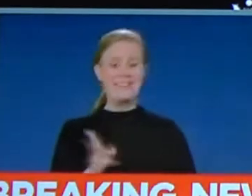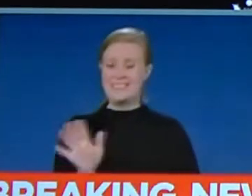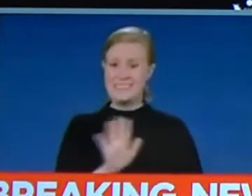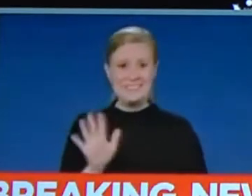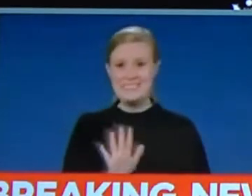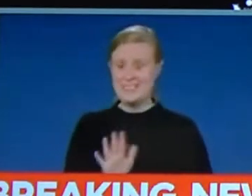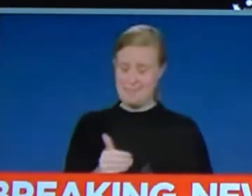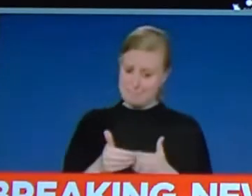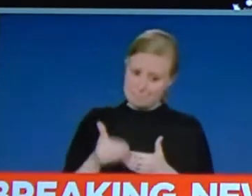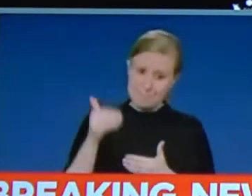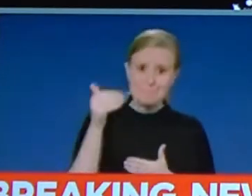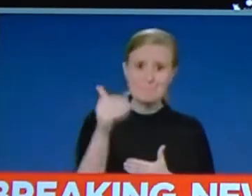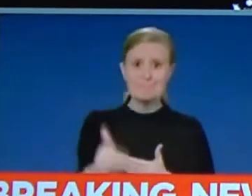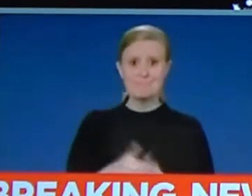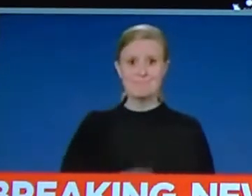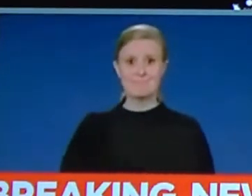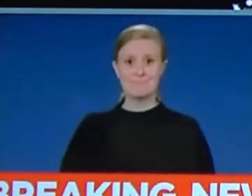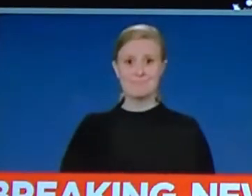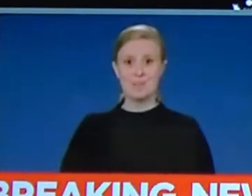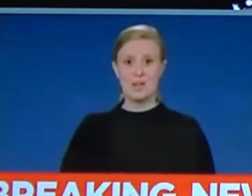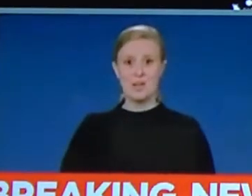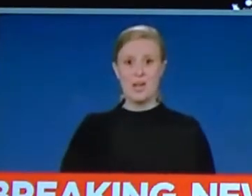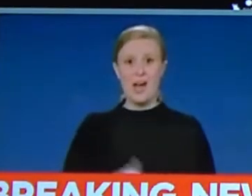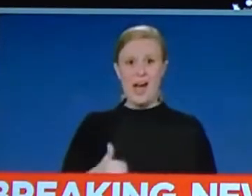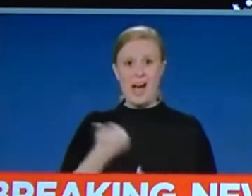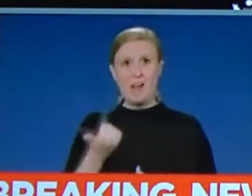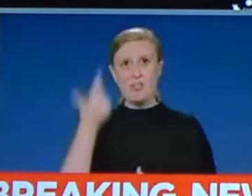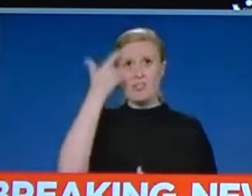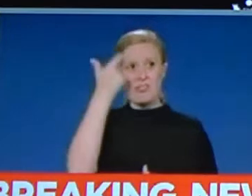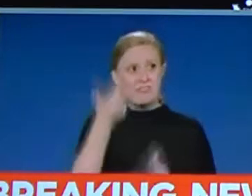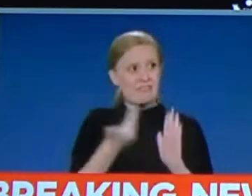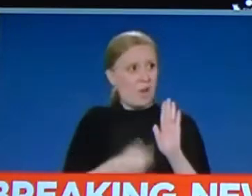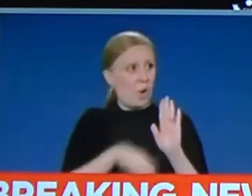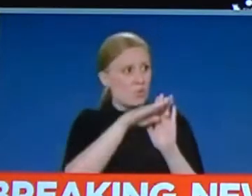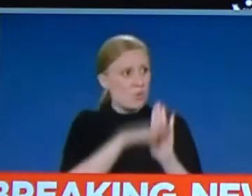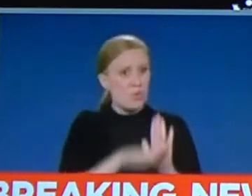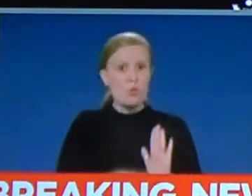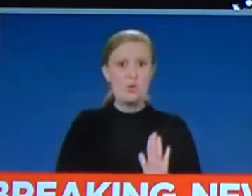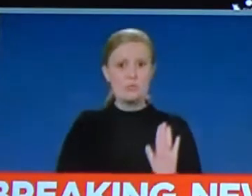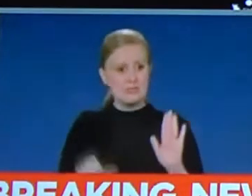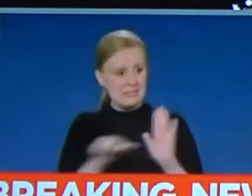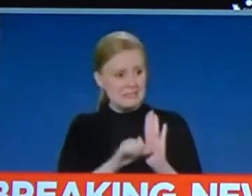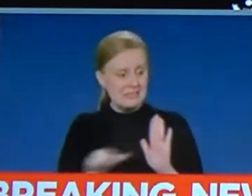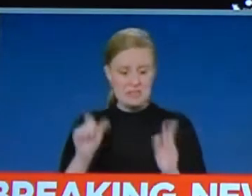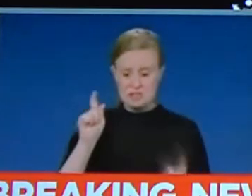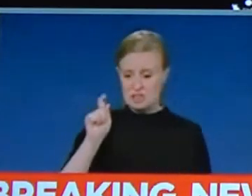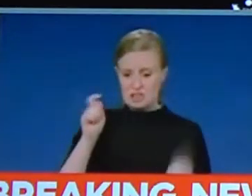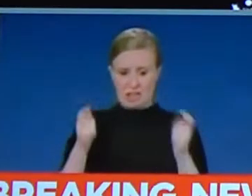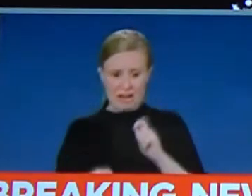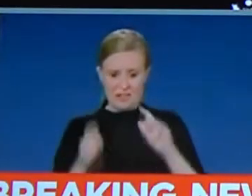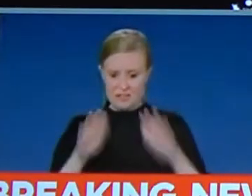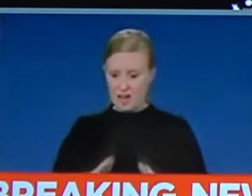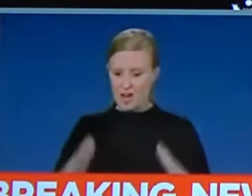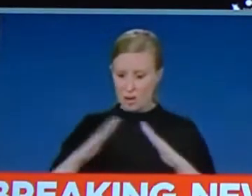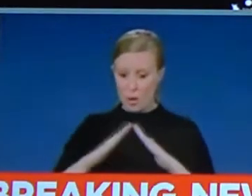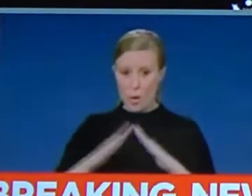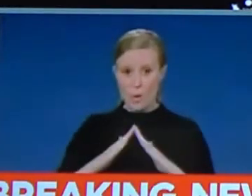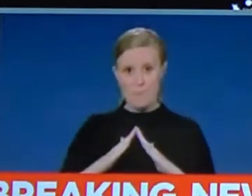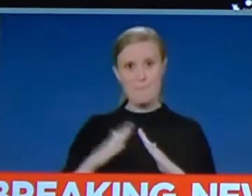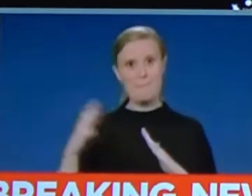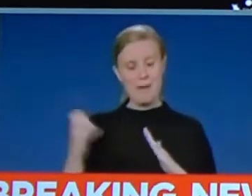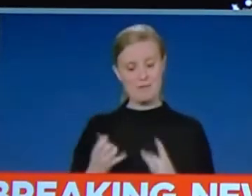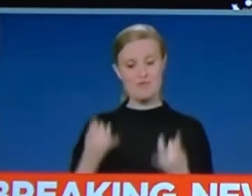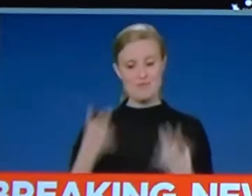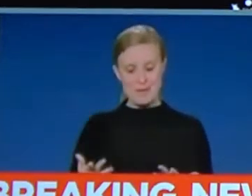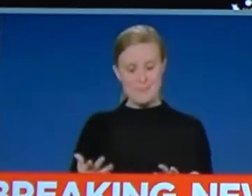day after day, week after week, month after month. And so making your changes to your daily lives and how you do